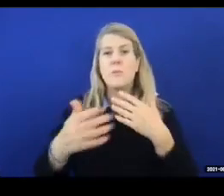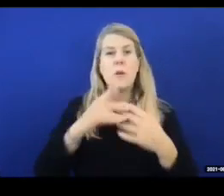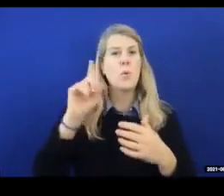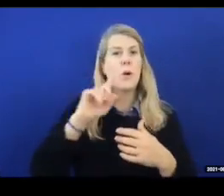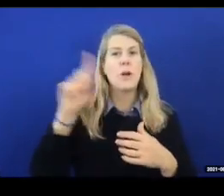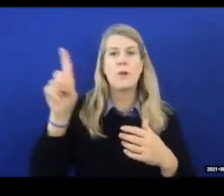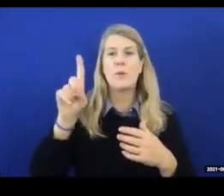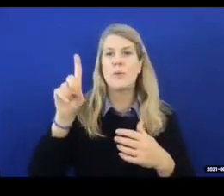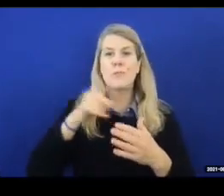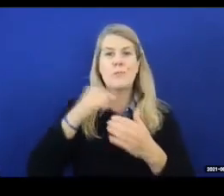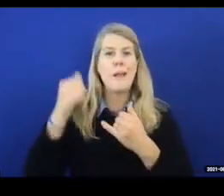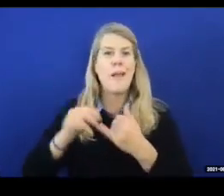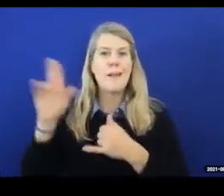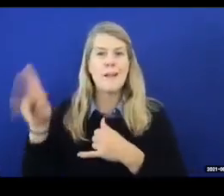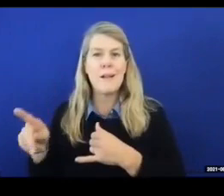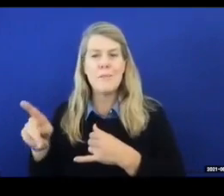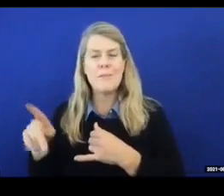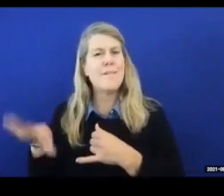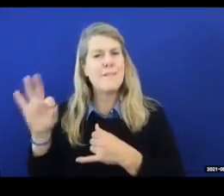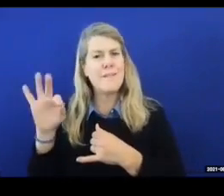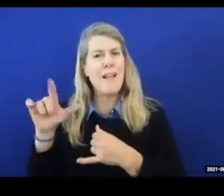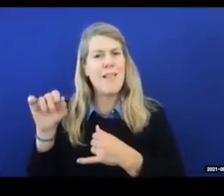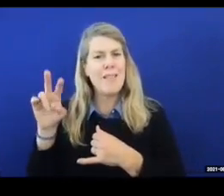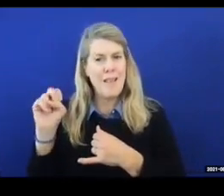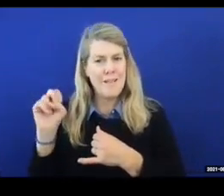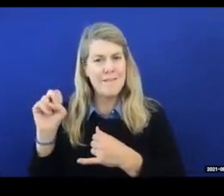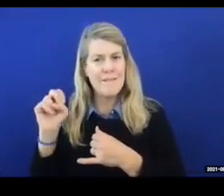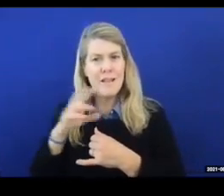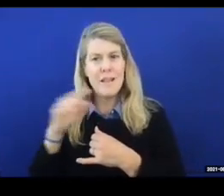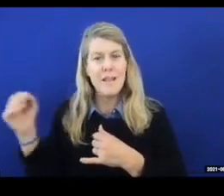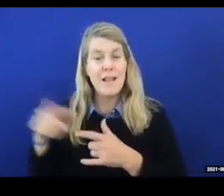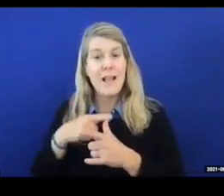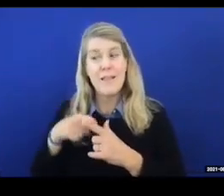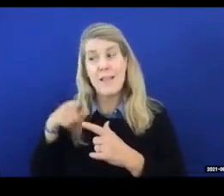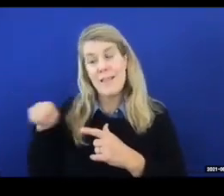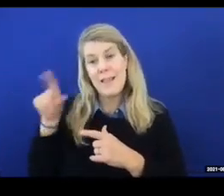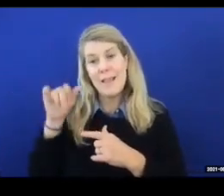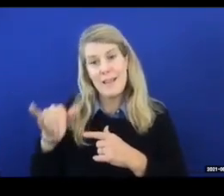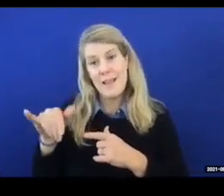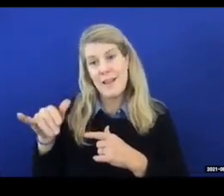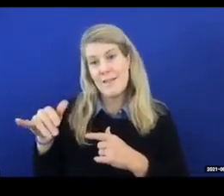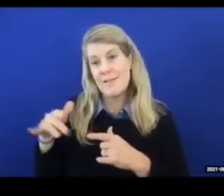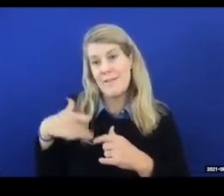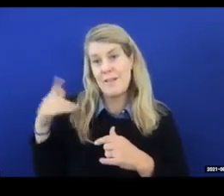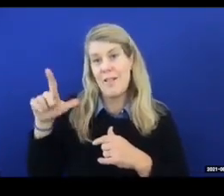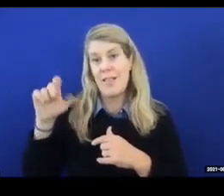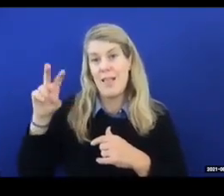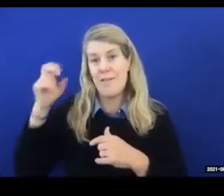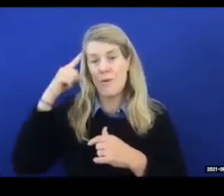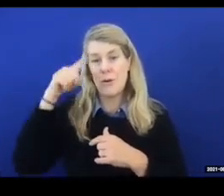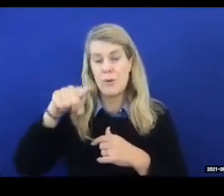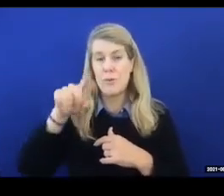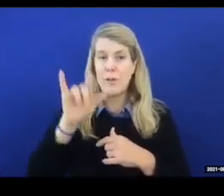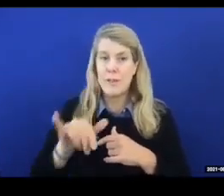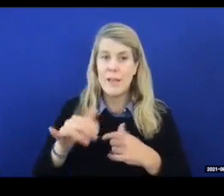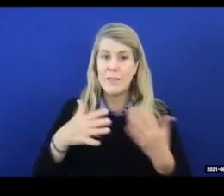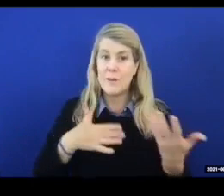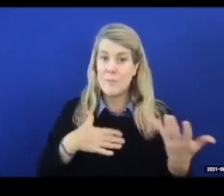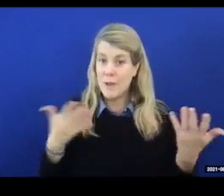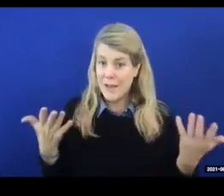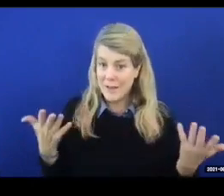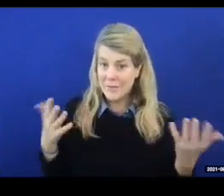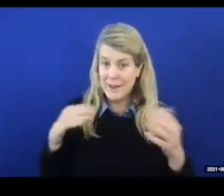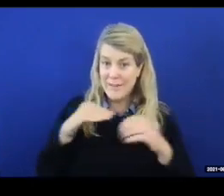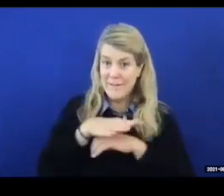find yourselves, I hope you can find love in your new communities, and in turn, they find love in you. That is my very